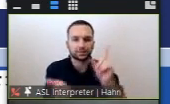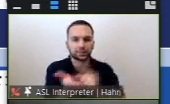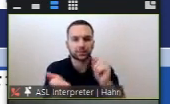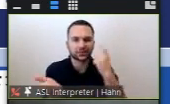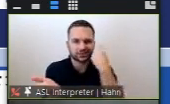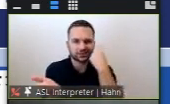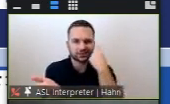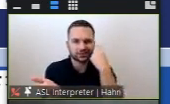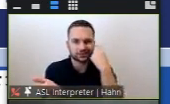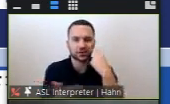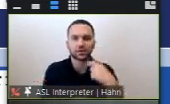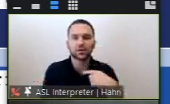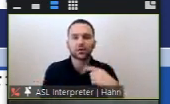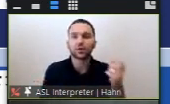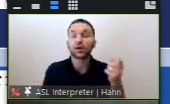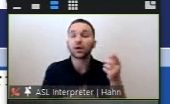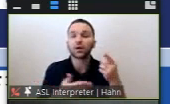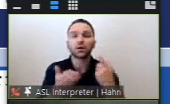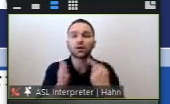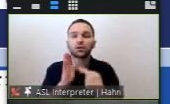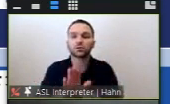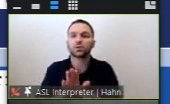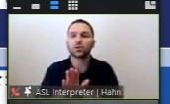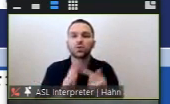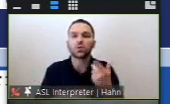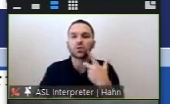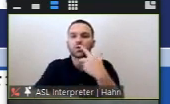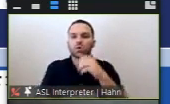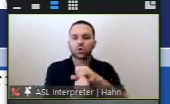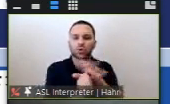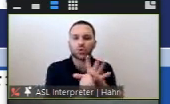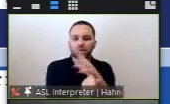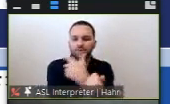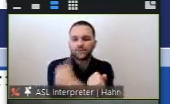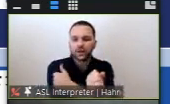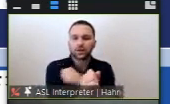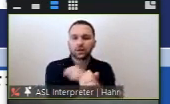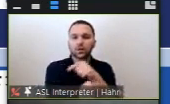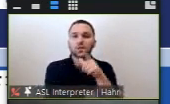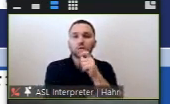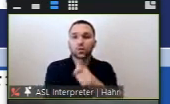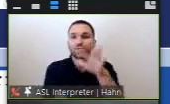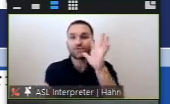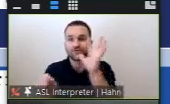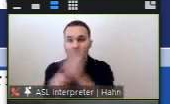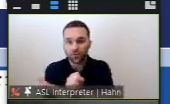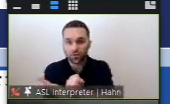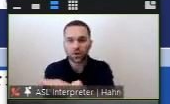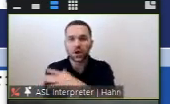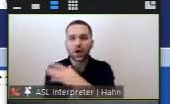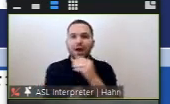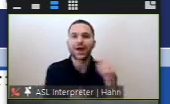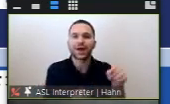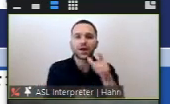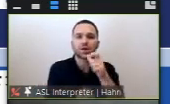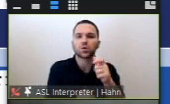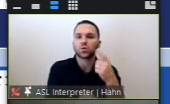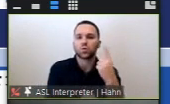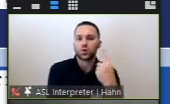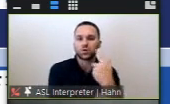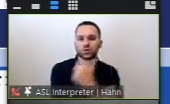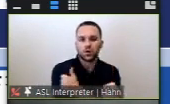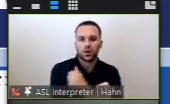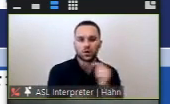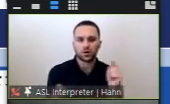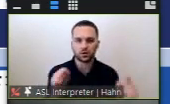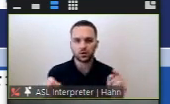really described COVID vaccine coverage, both fully vaccinated coverage rates and one dose coverage rates by